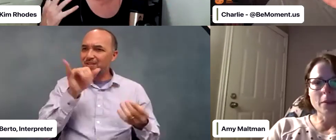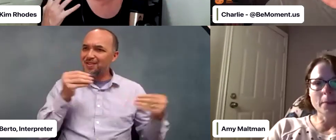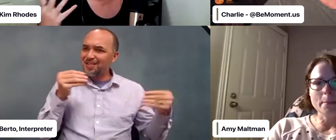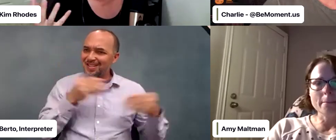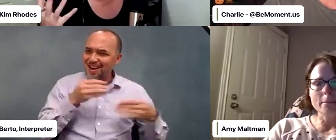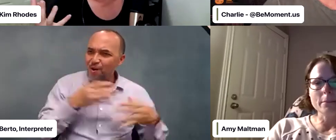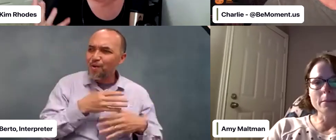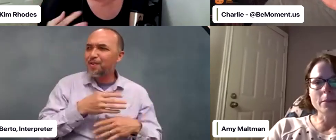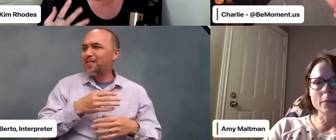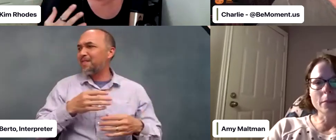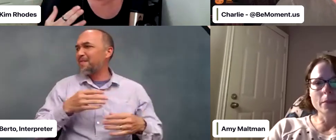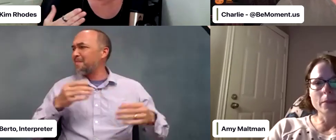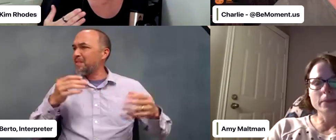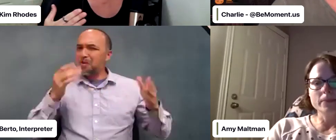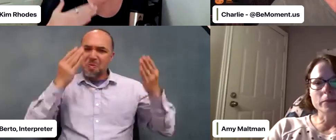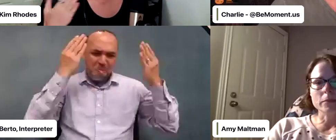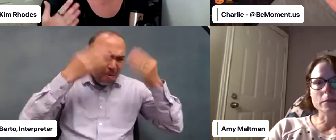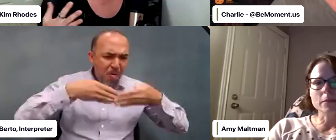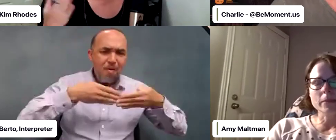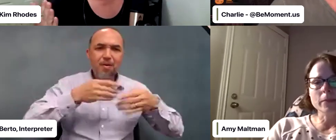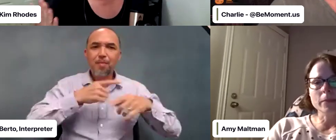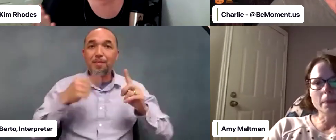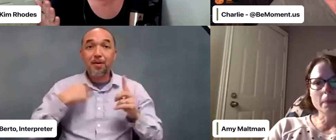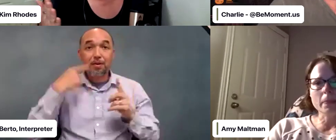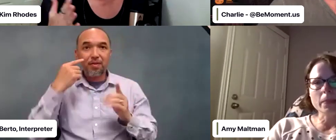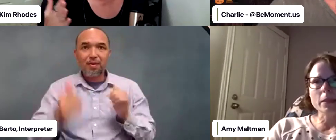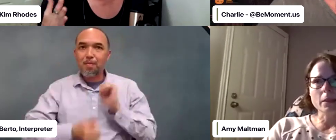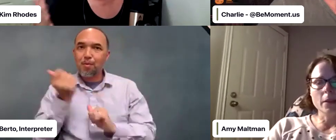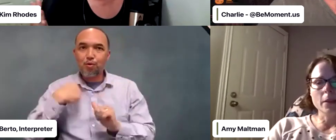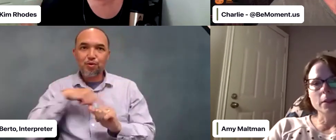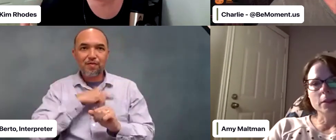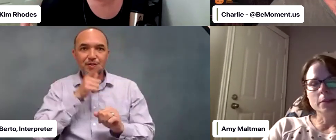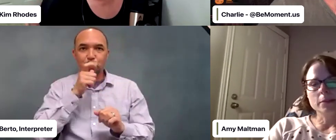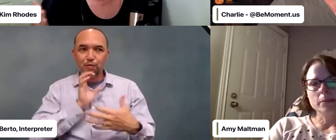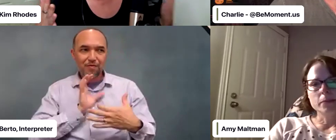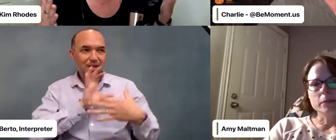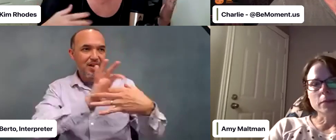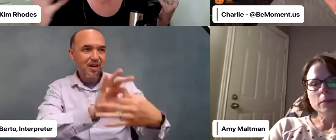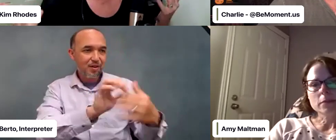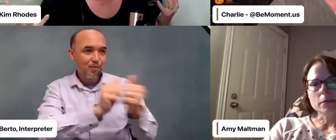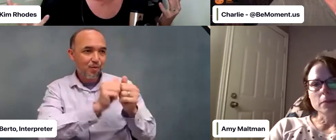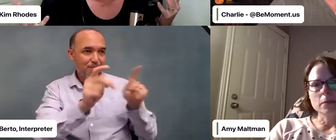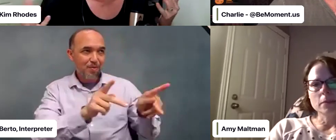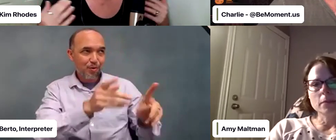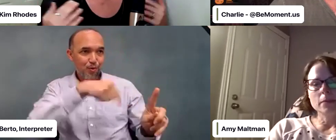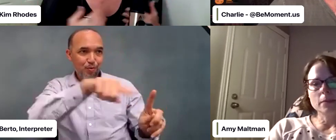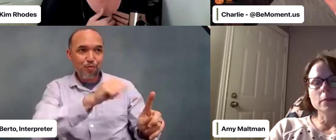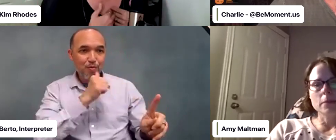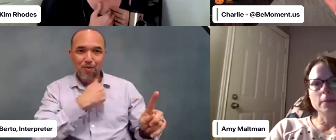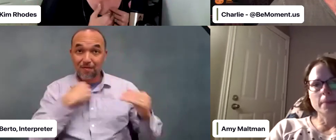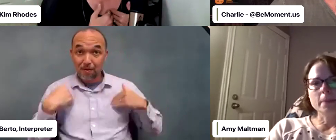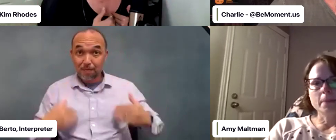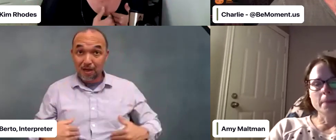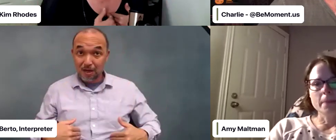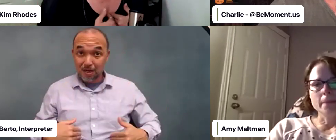the majority of us who have connections with people who don't have bodies either anymore or never did,